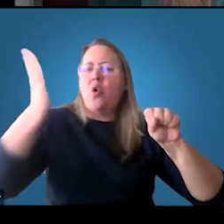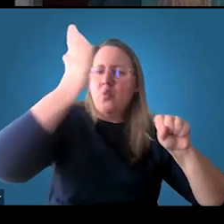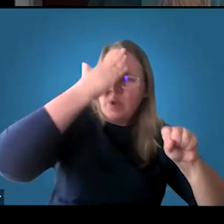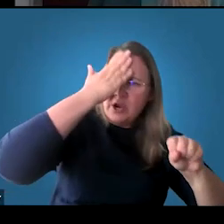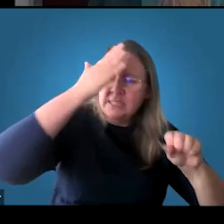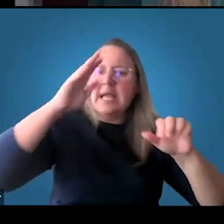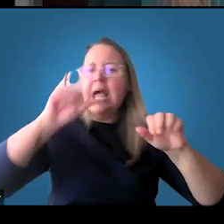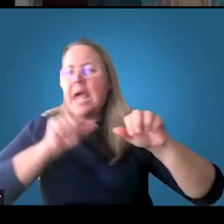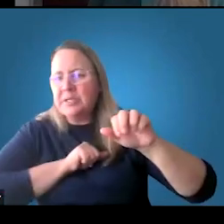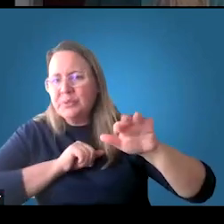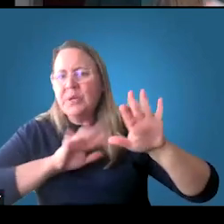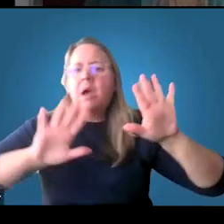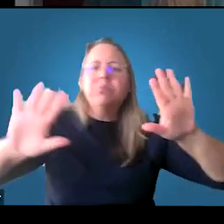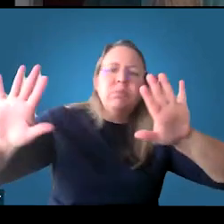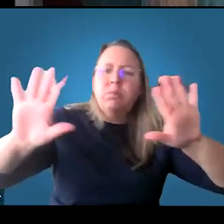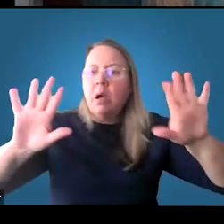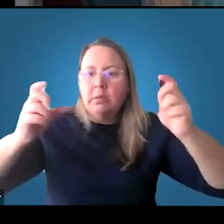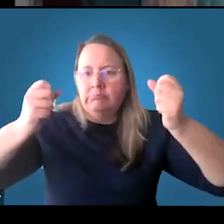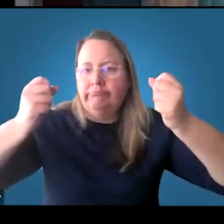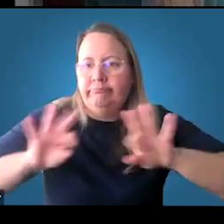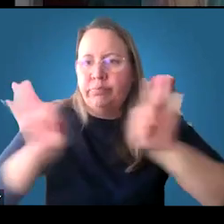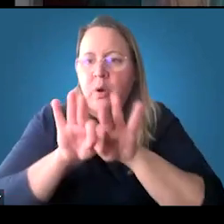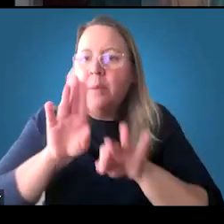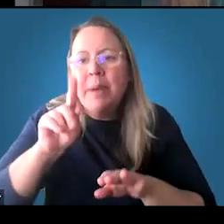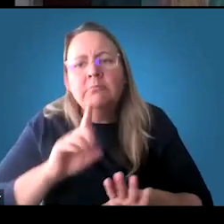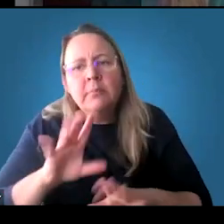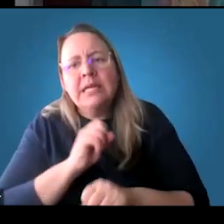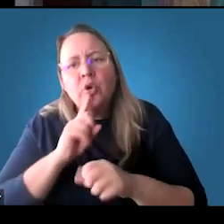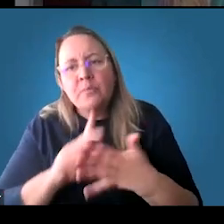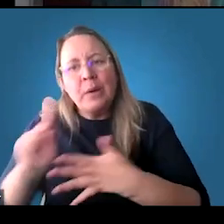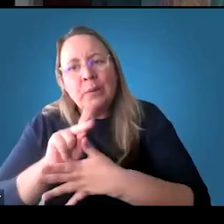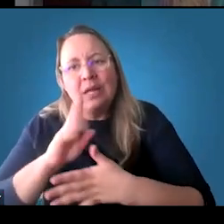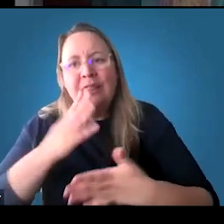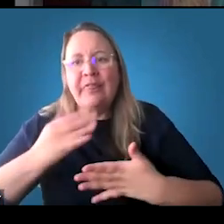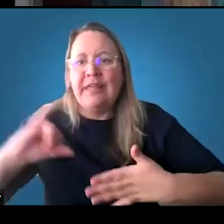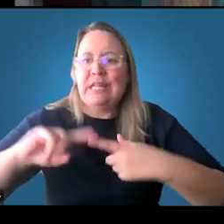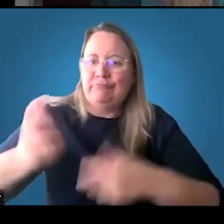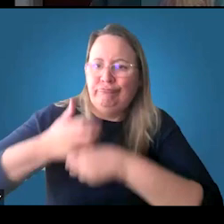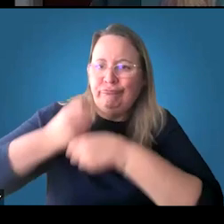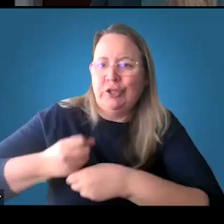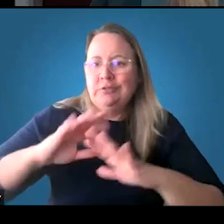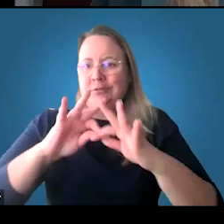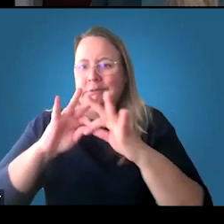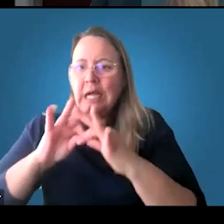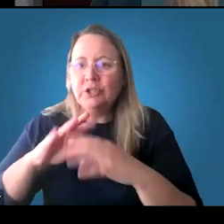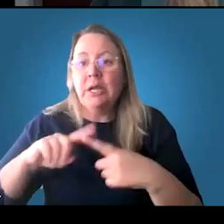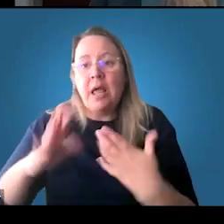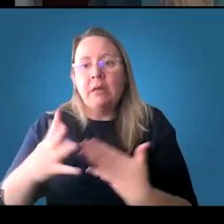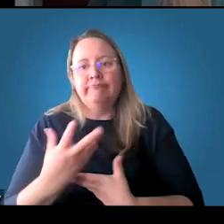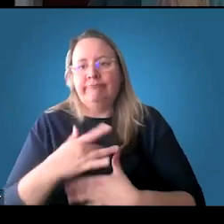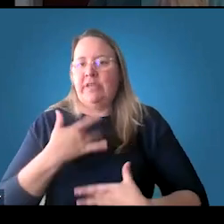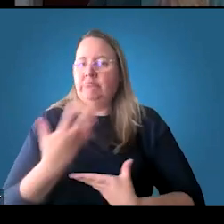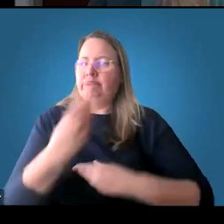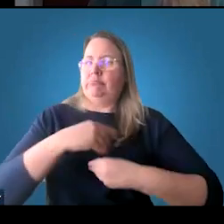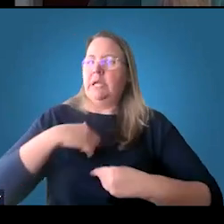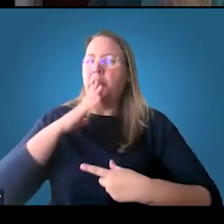still have a role to play. But there's also something to be said for prioritizing things like trust, connection, and belonging